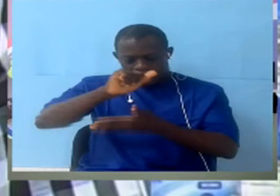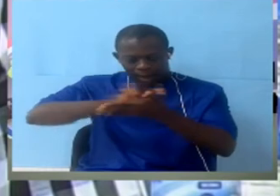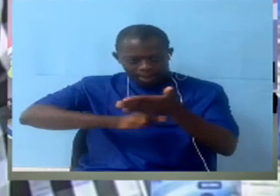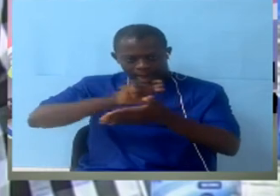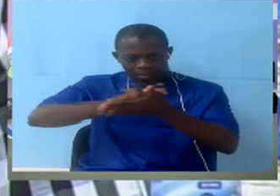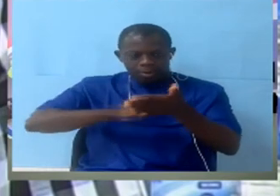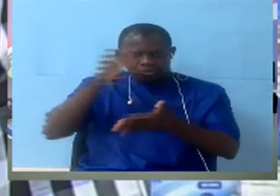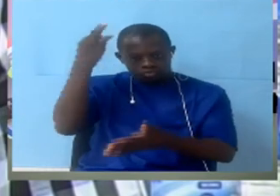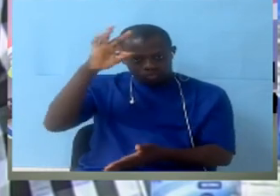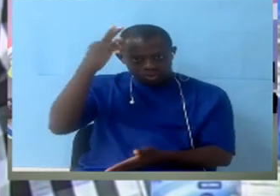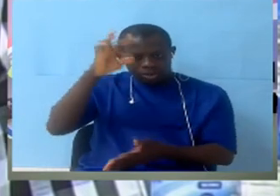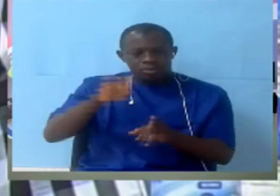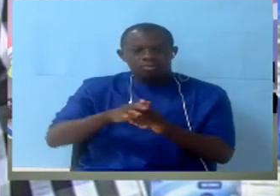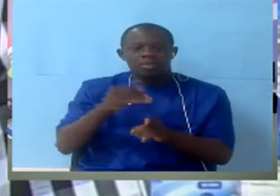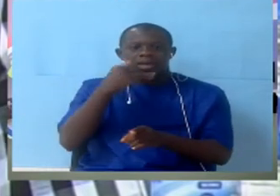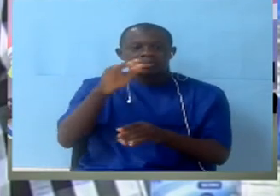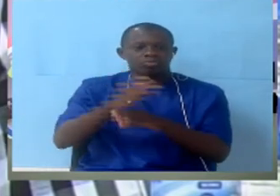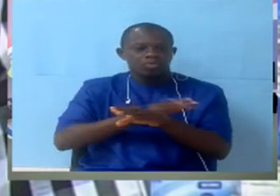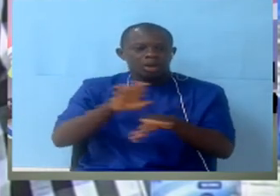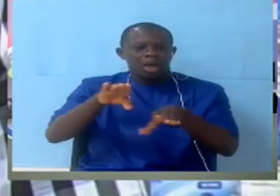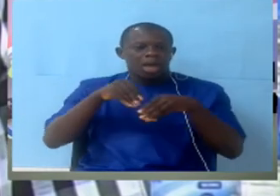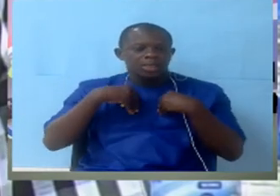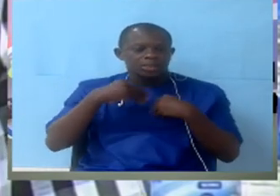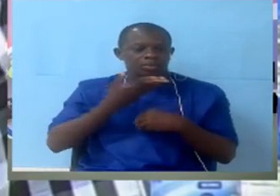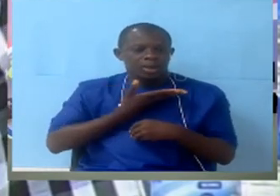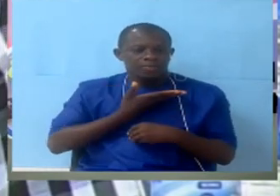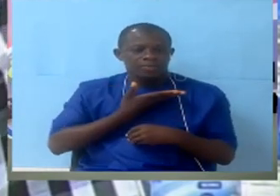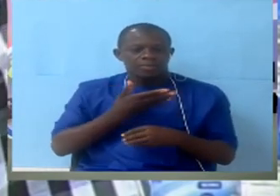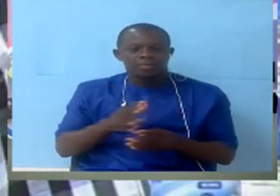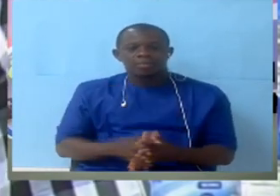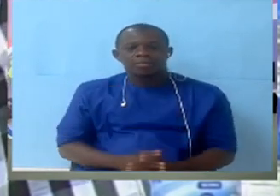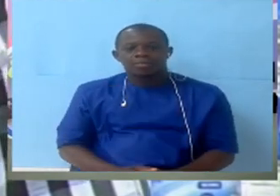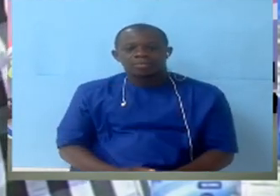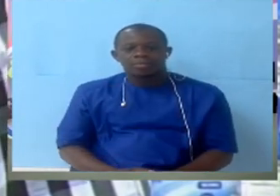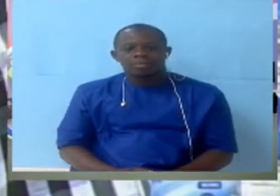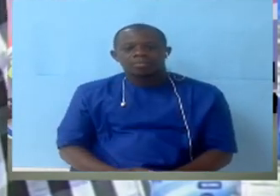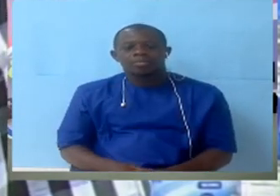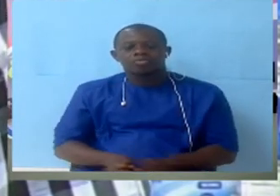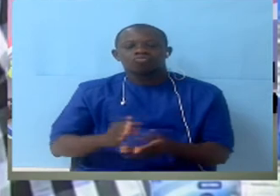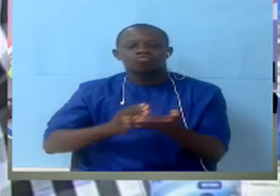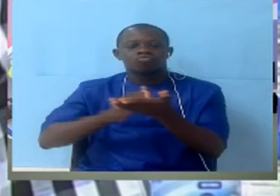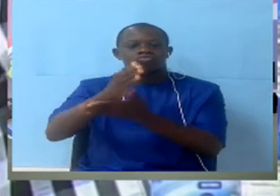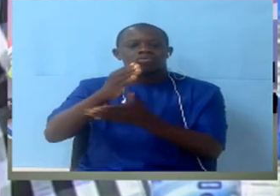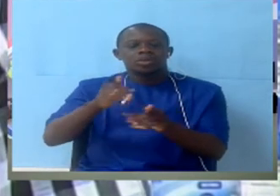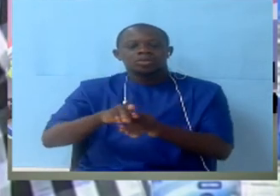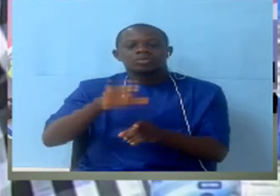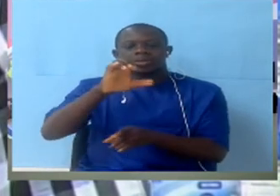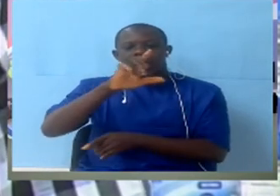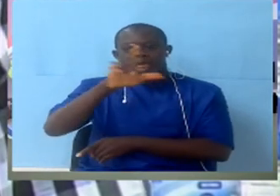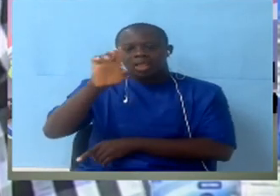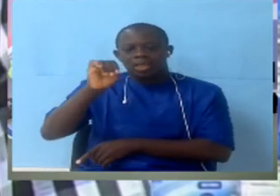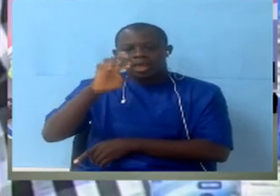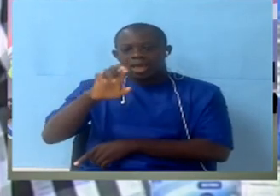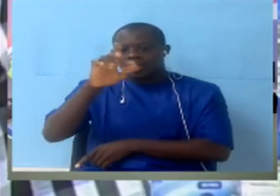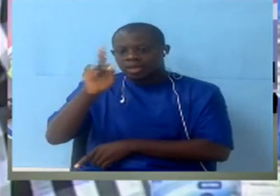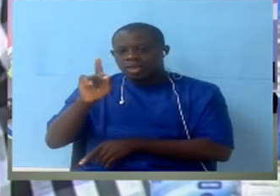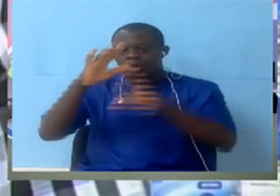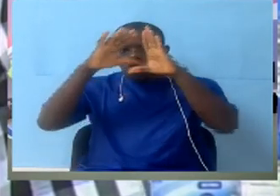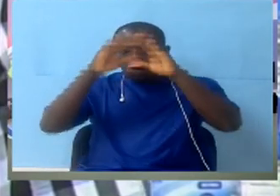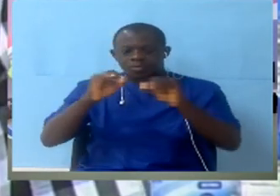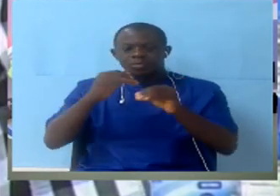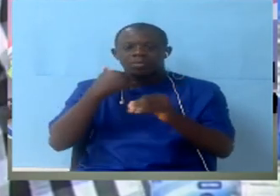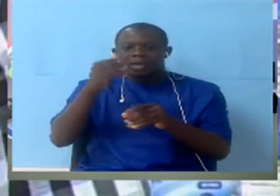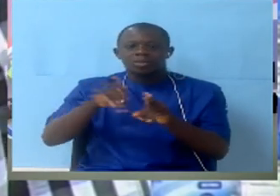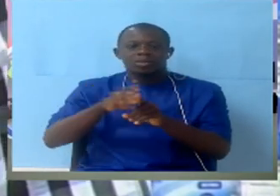for classes. Was it granted? Inata na son ne bang? Through the clerk or the officer. through the office of the clerks. Was it